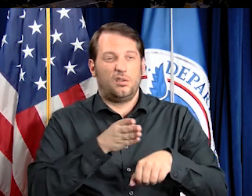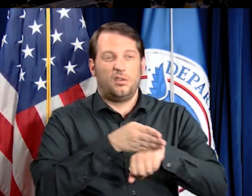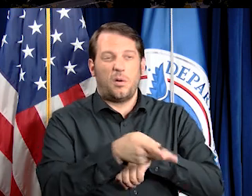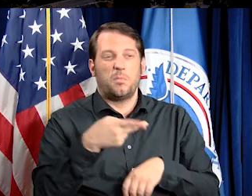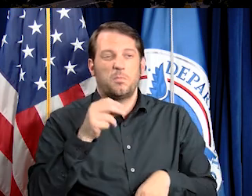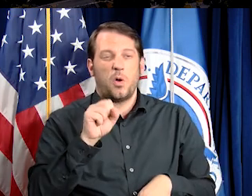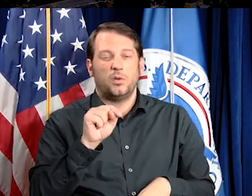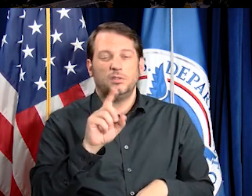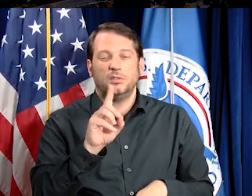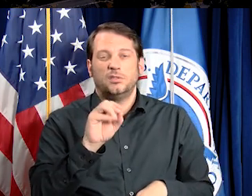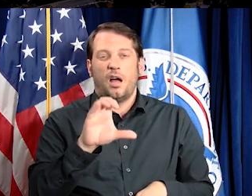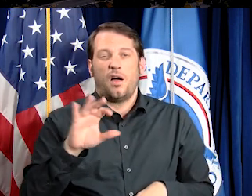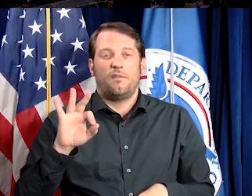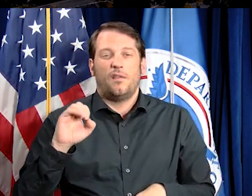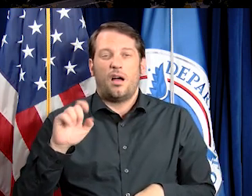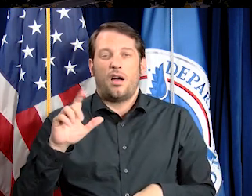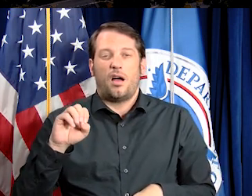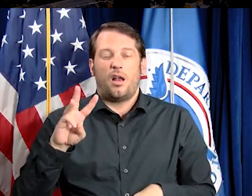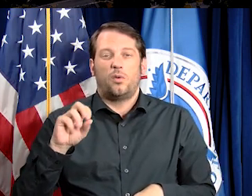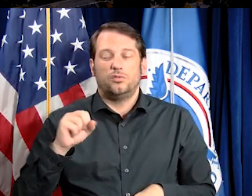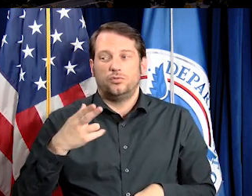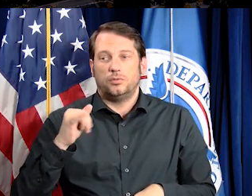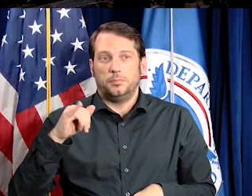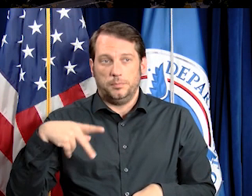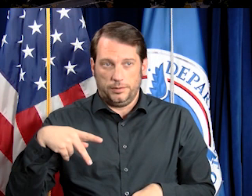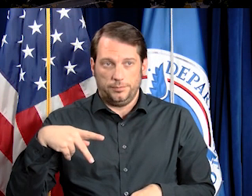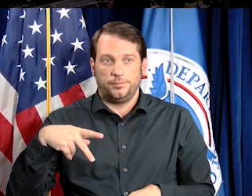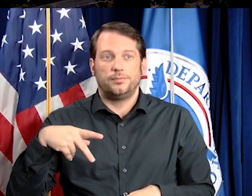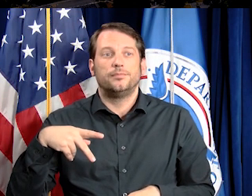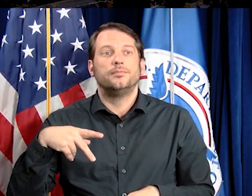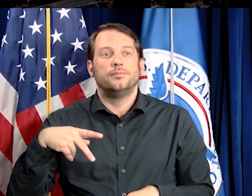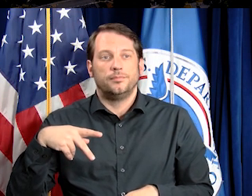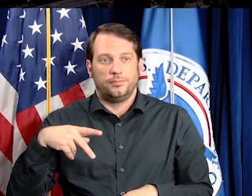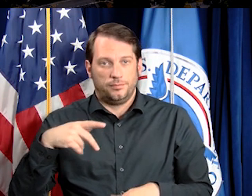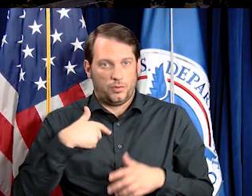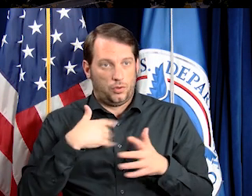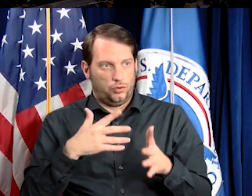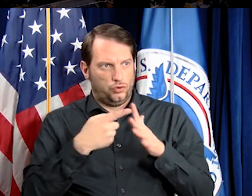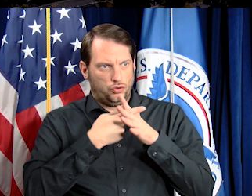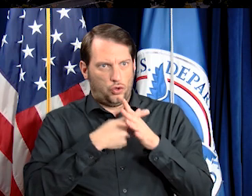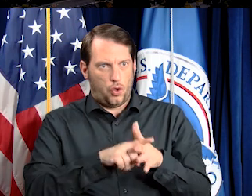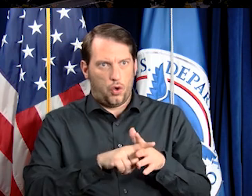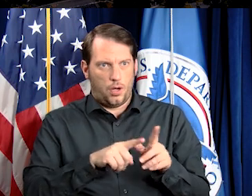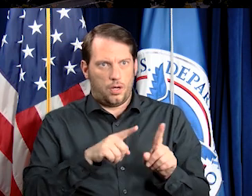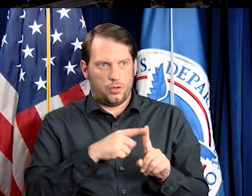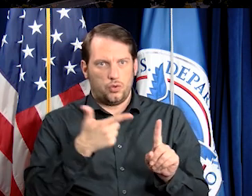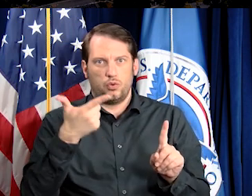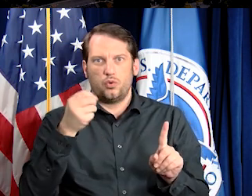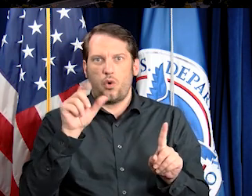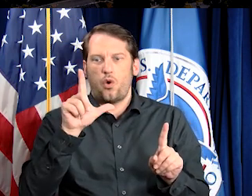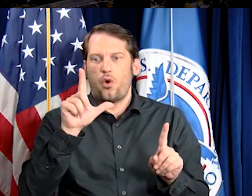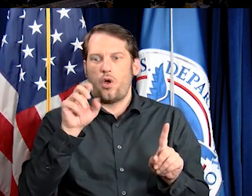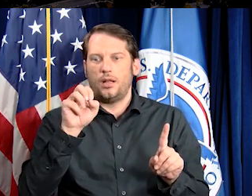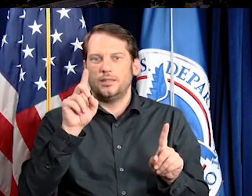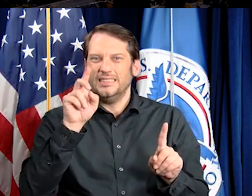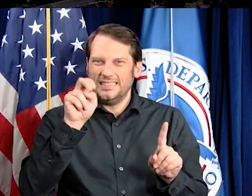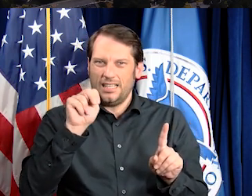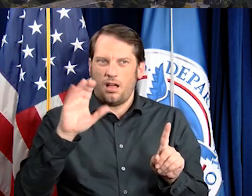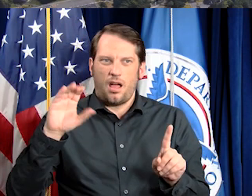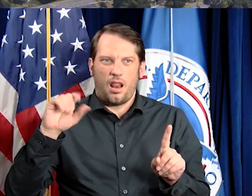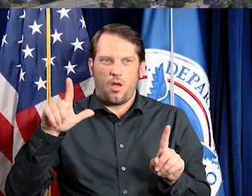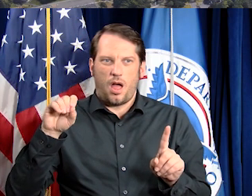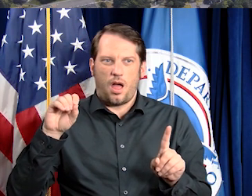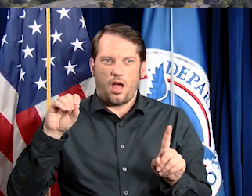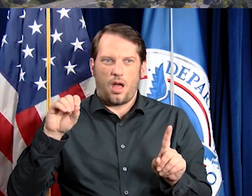started at the National Earthquake Information Center in Golden, Colorado, then went to St. Petersburg, Florida at the Coastal Marine Science Center, and